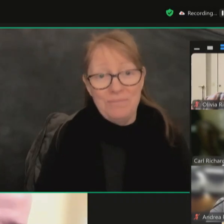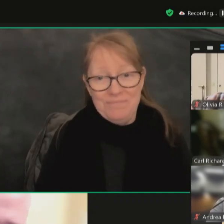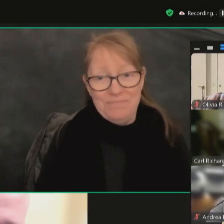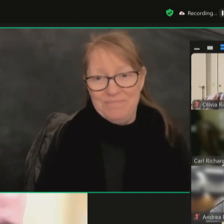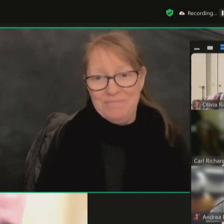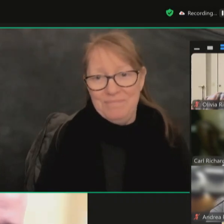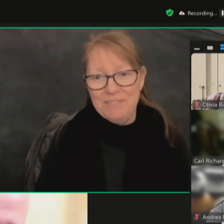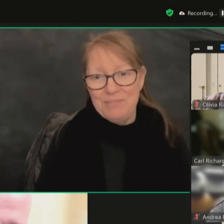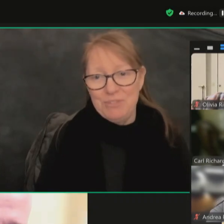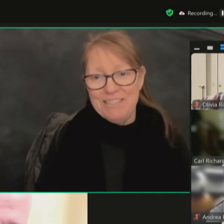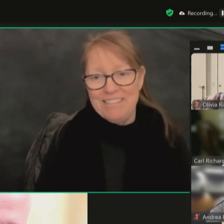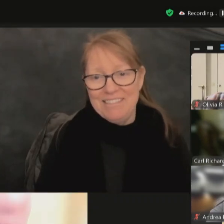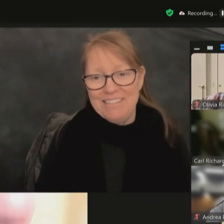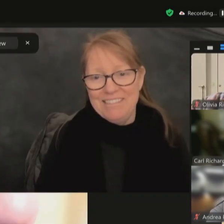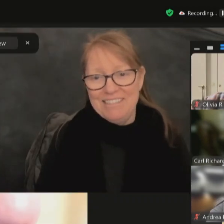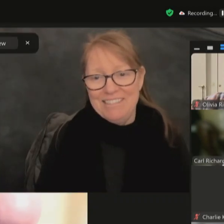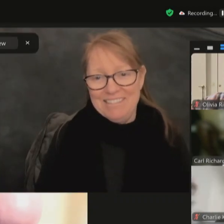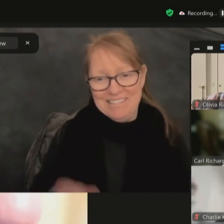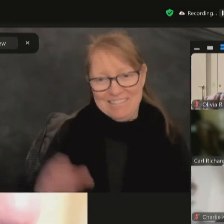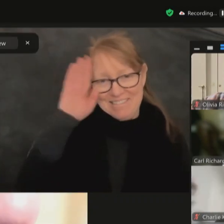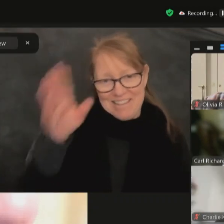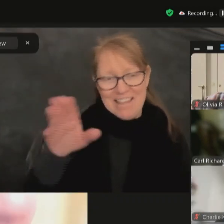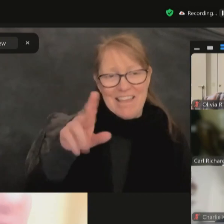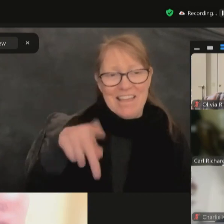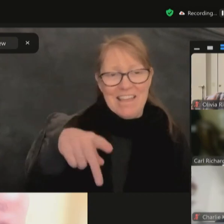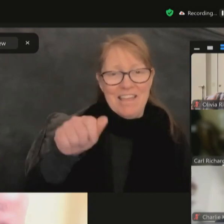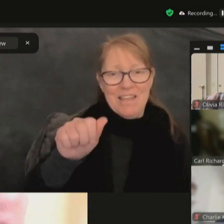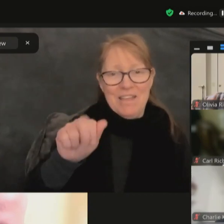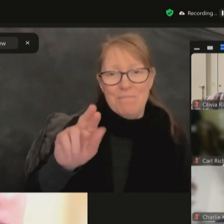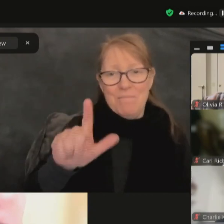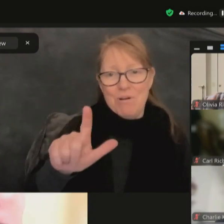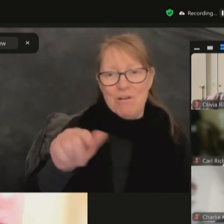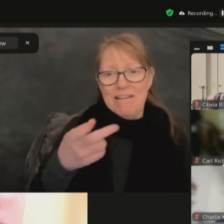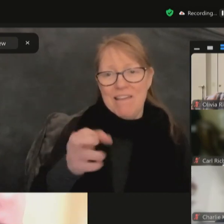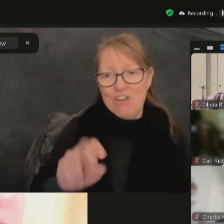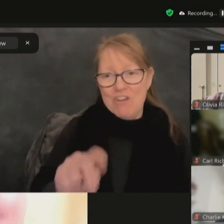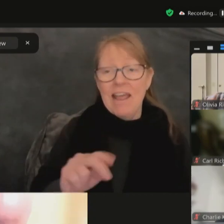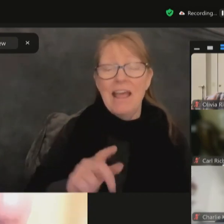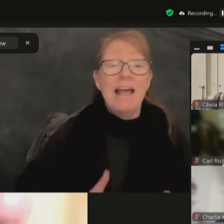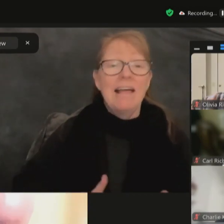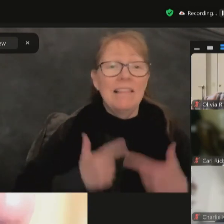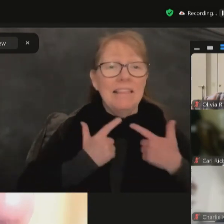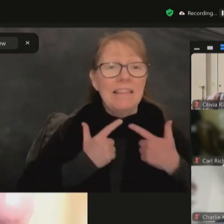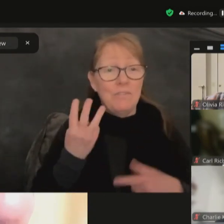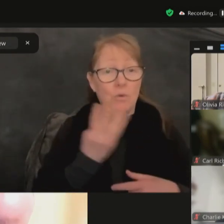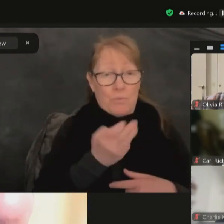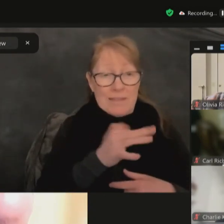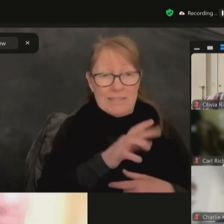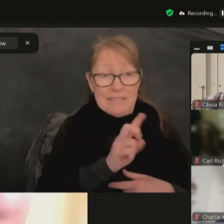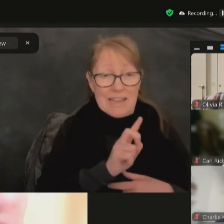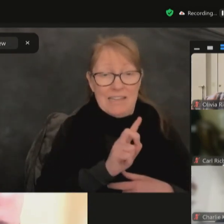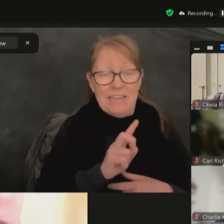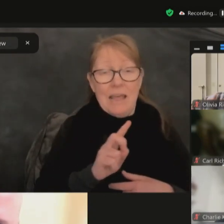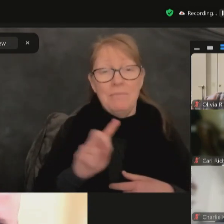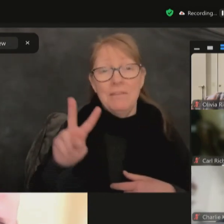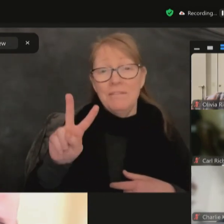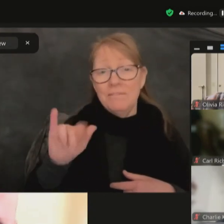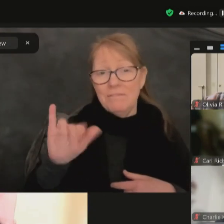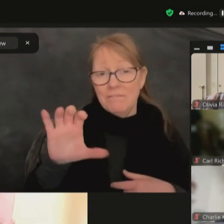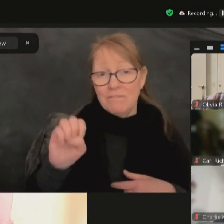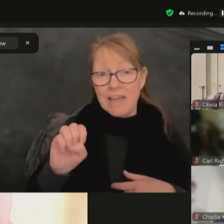Paul, please proceed. Hi, my name is Paul Karen. I live in the West End. I serve as the vice chairman of the advisory